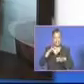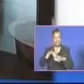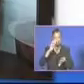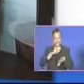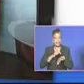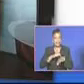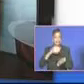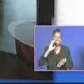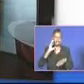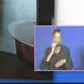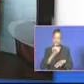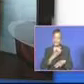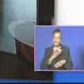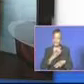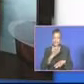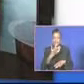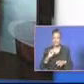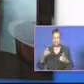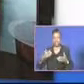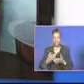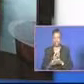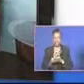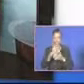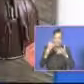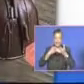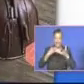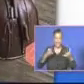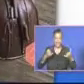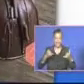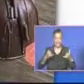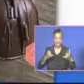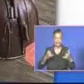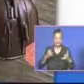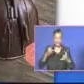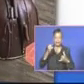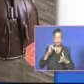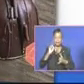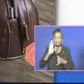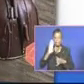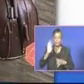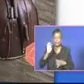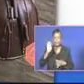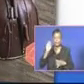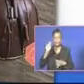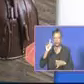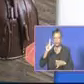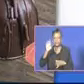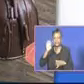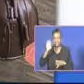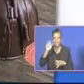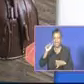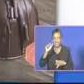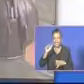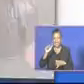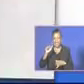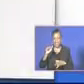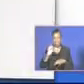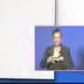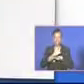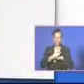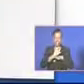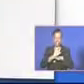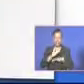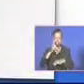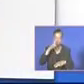new line, Bootleg Smuggler Rum Bites. These chocolates have a generous helping of rum and will be produced